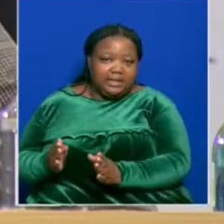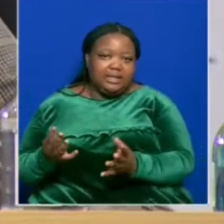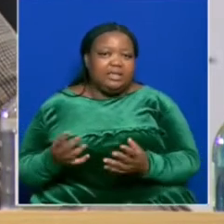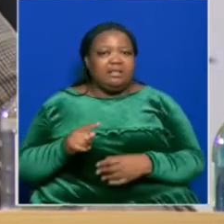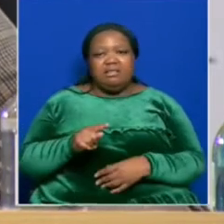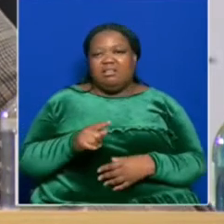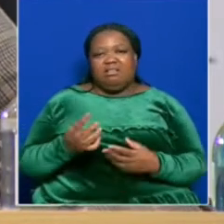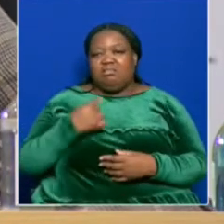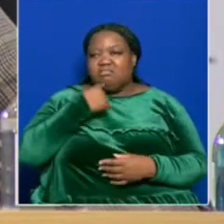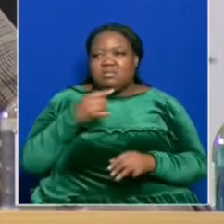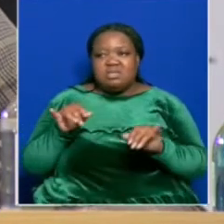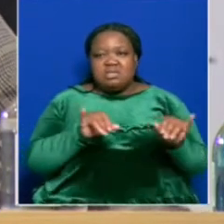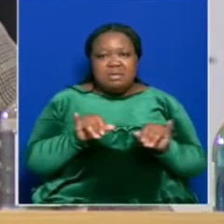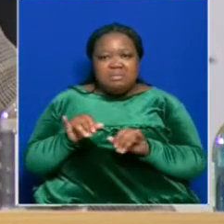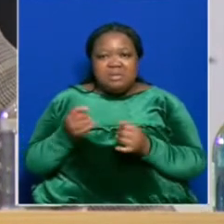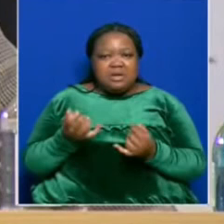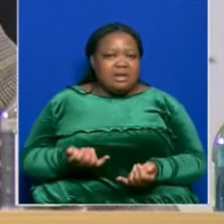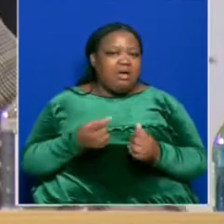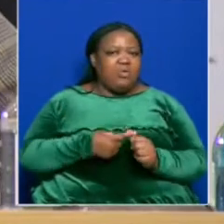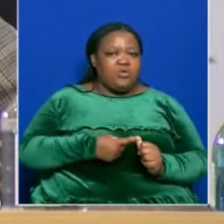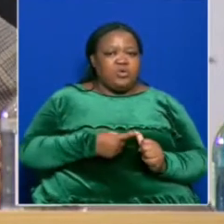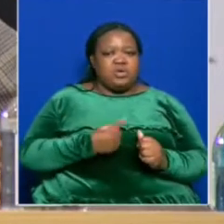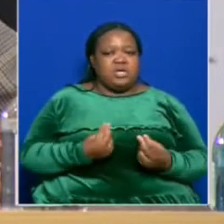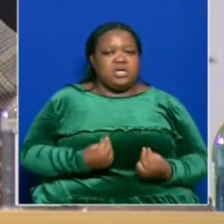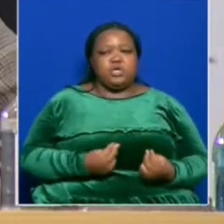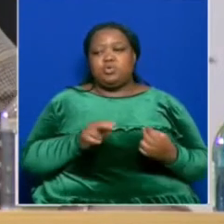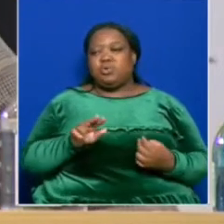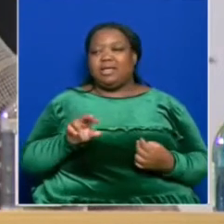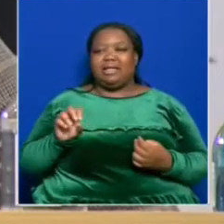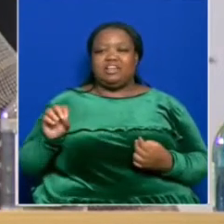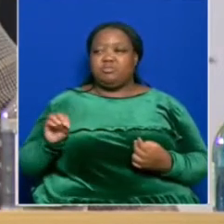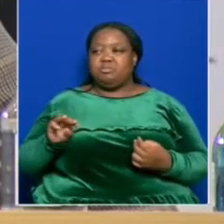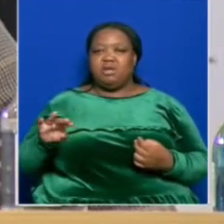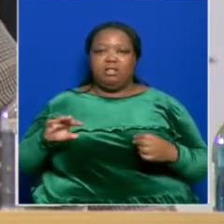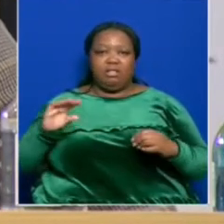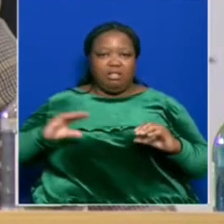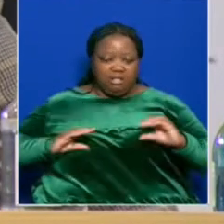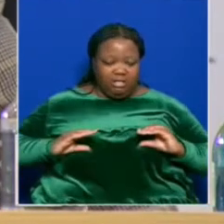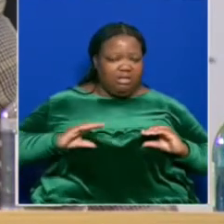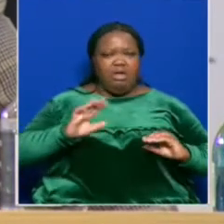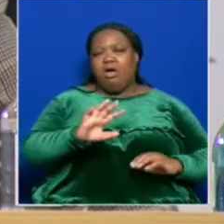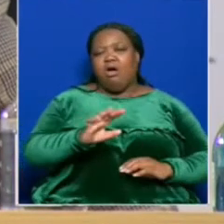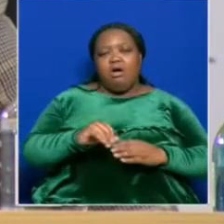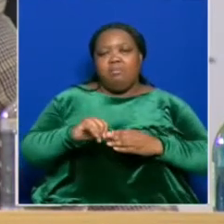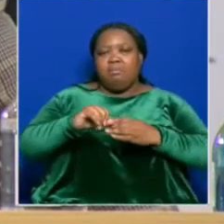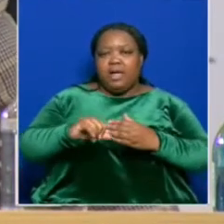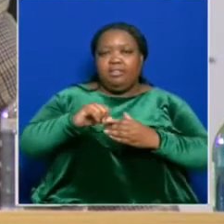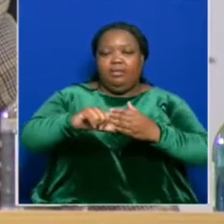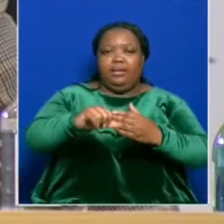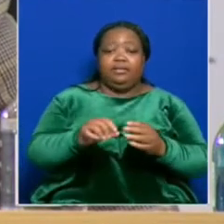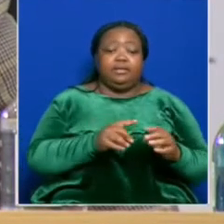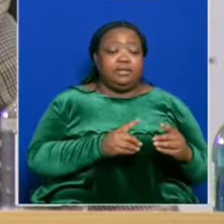will now automatically get the new 800 million as the old bidders. It's a month-to-month where we still give departments an opportunity